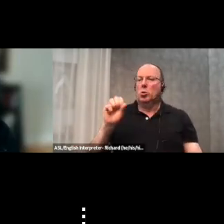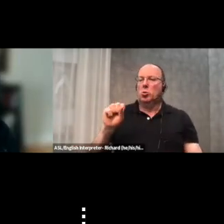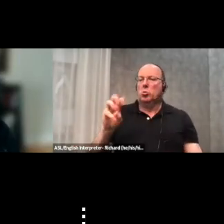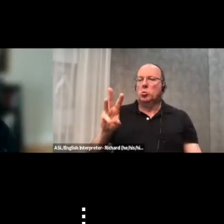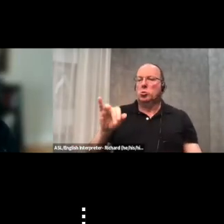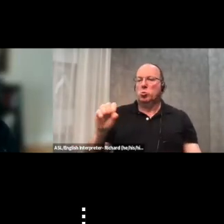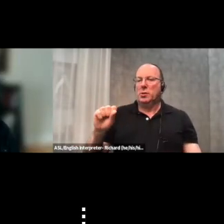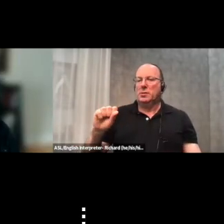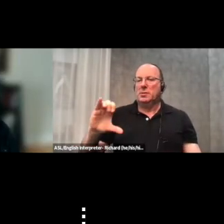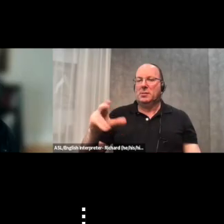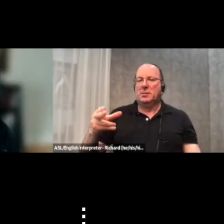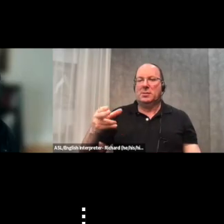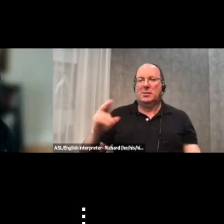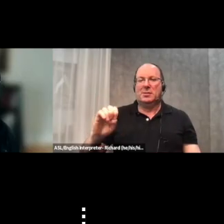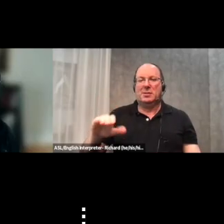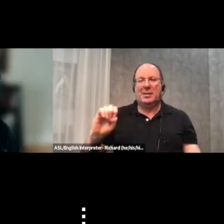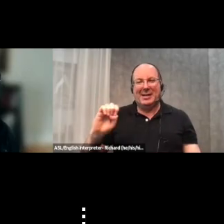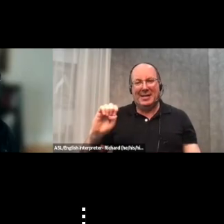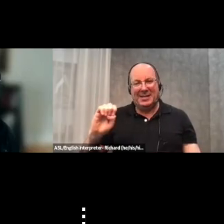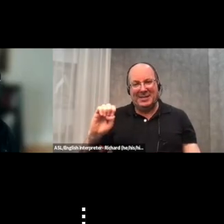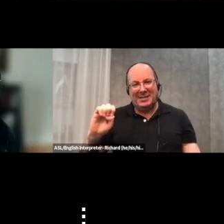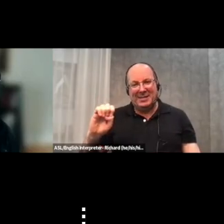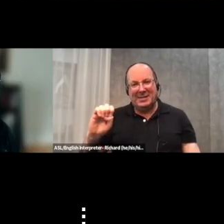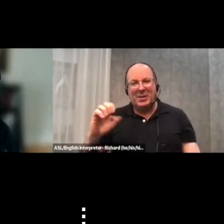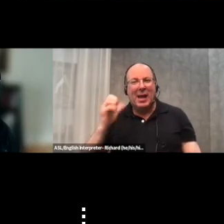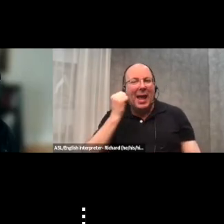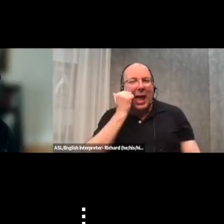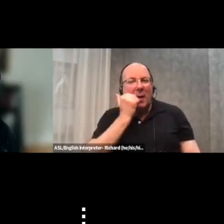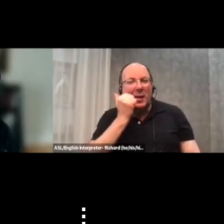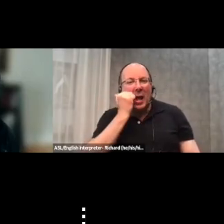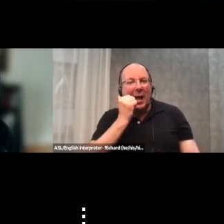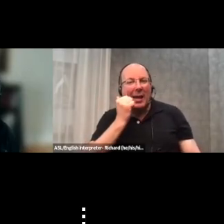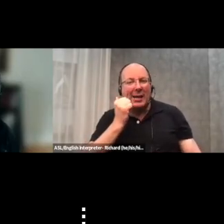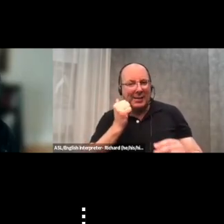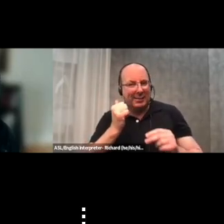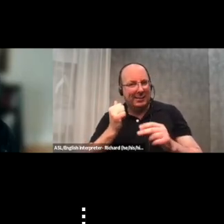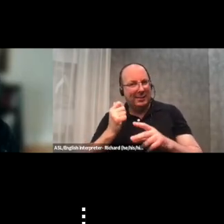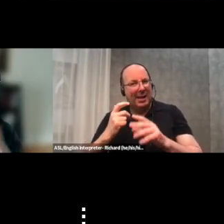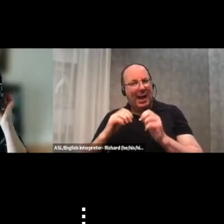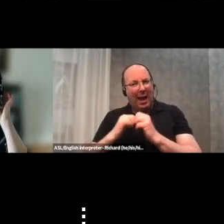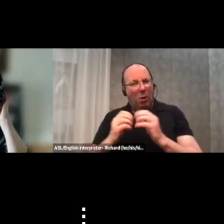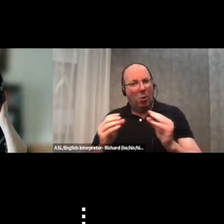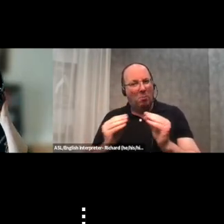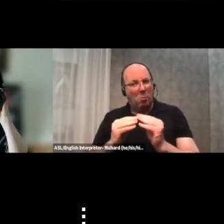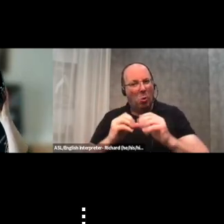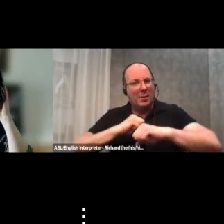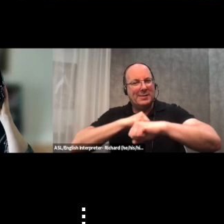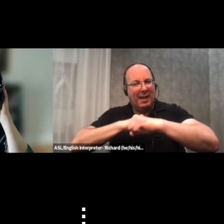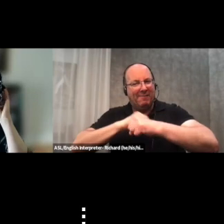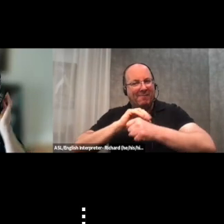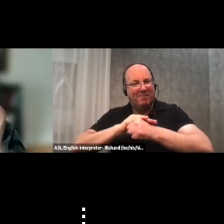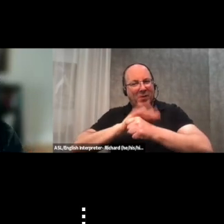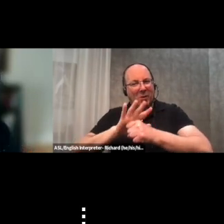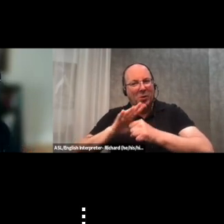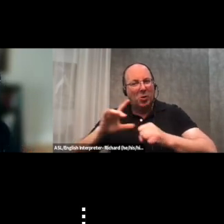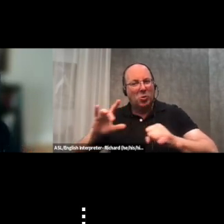that can be used for like general day-to-day stuff to keep yourself safer from COVID or other